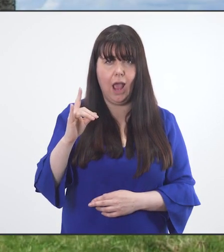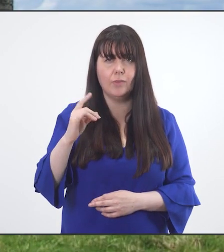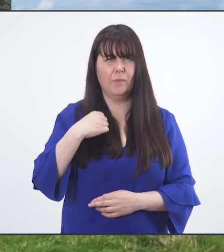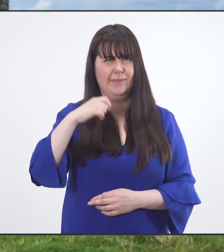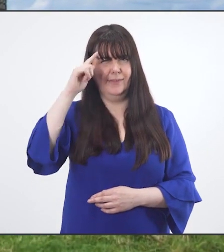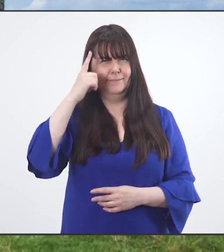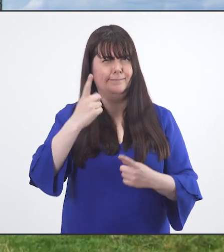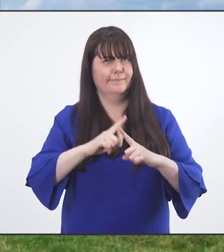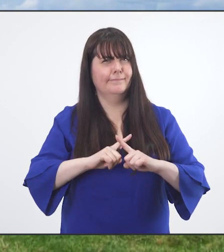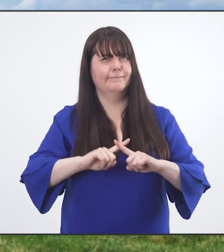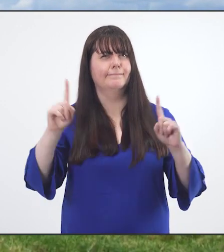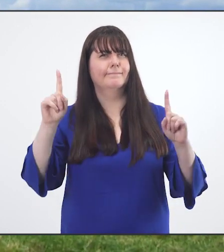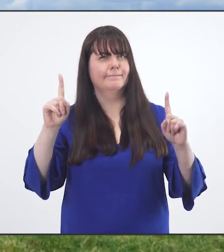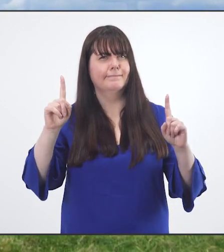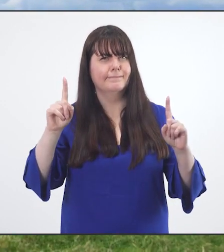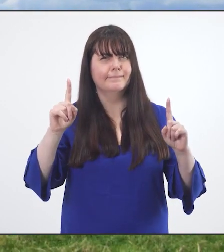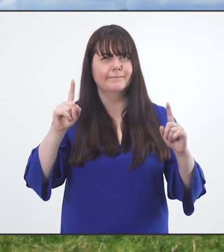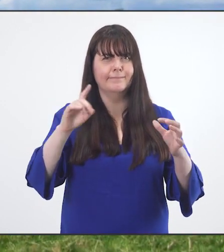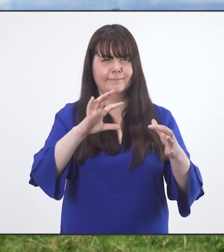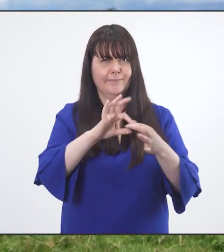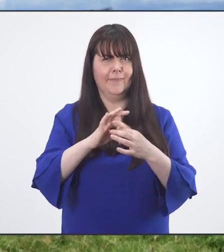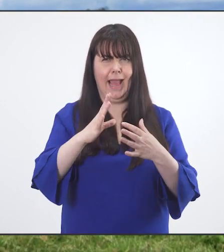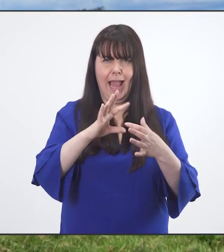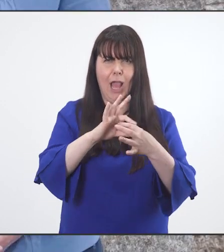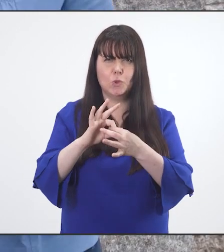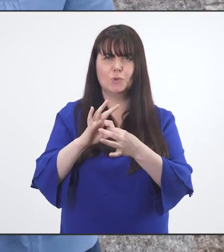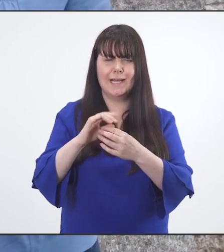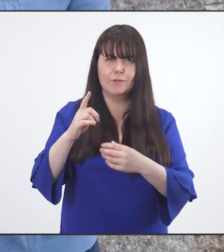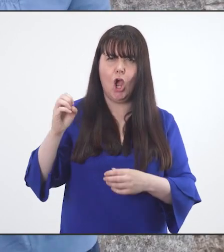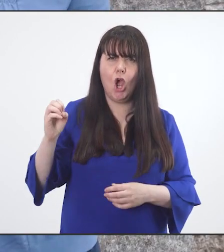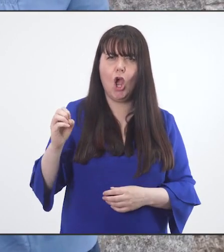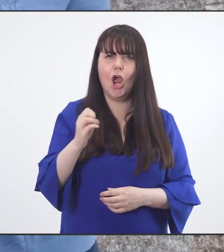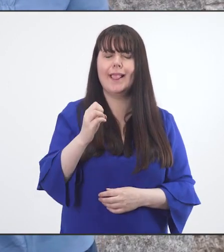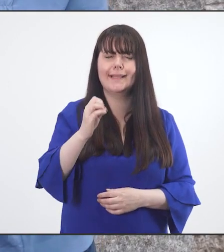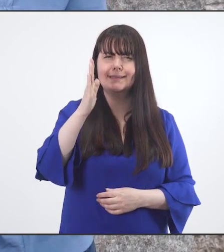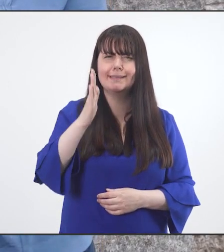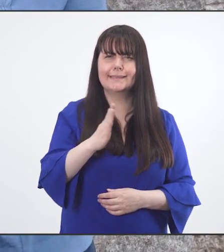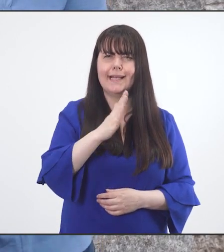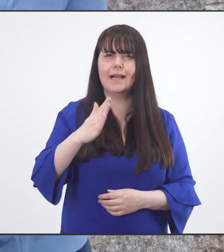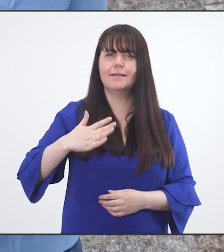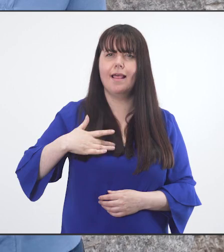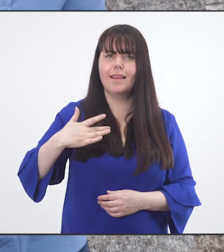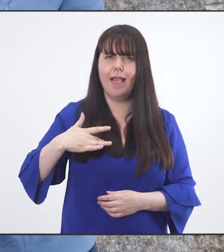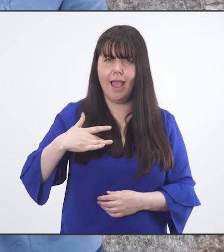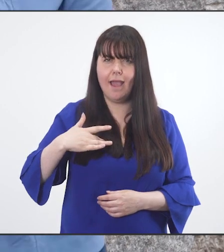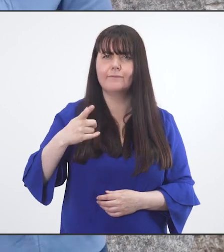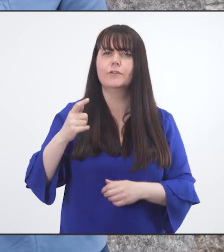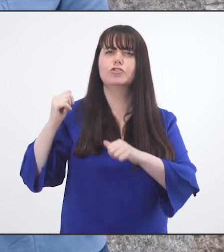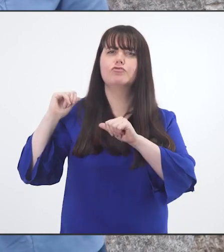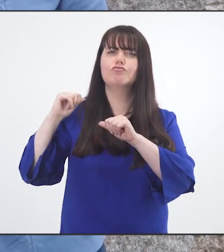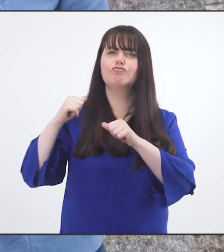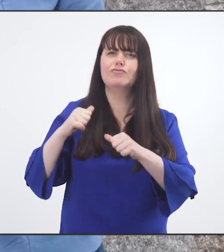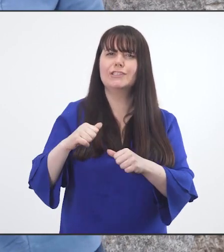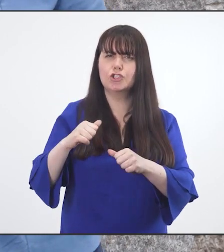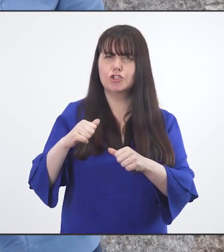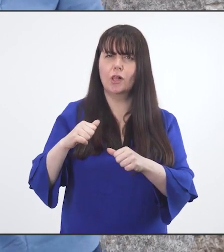St Muachta's House in Louth, in County Louth. We think that the unusual form came about because of the desire to